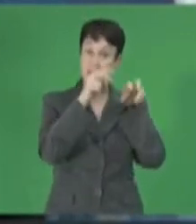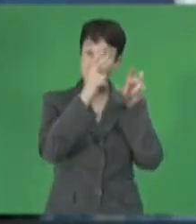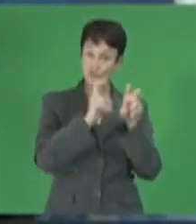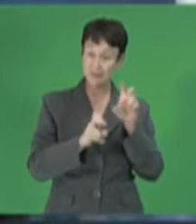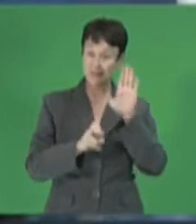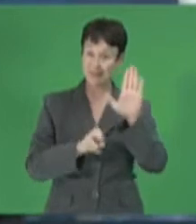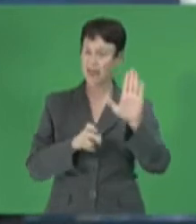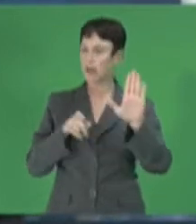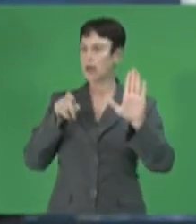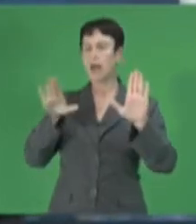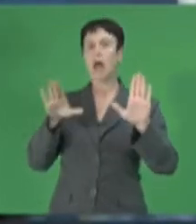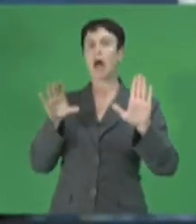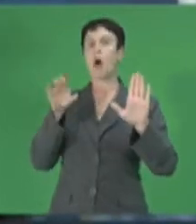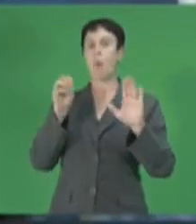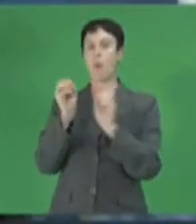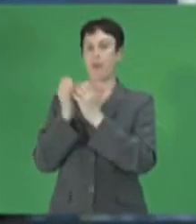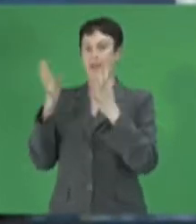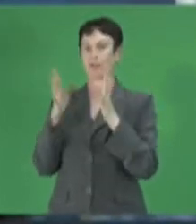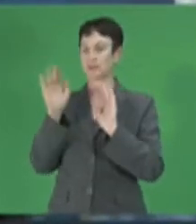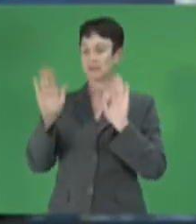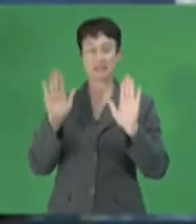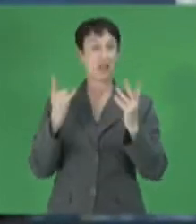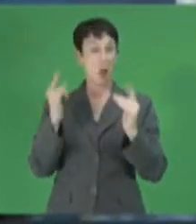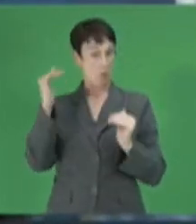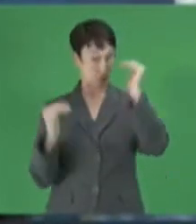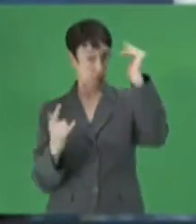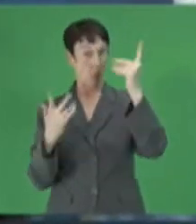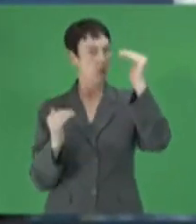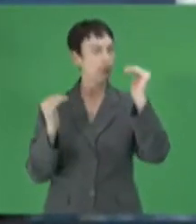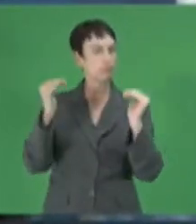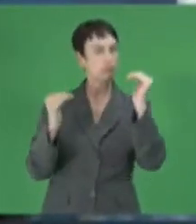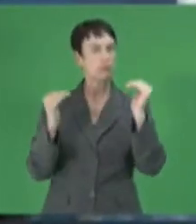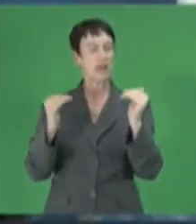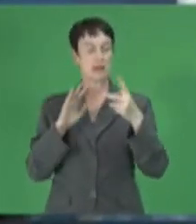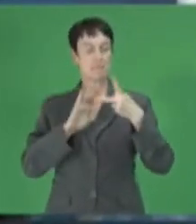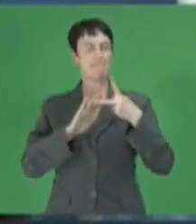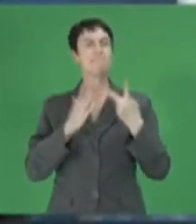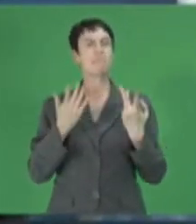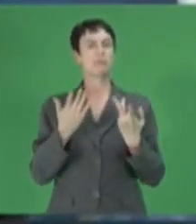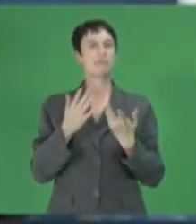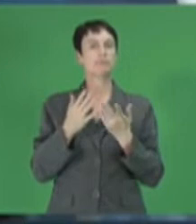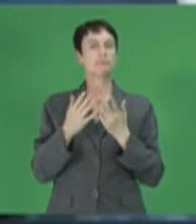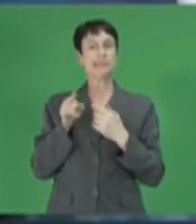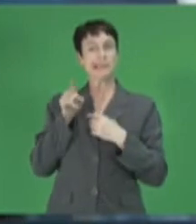headline CPI evidence of a long trend drop in prices?